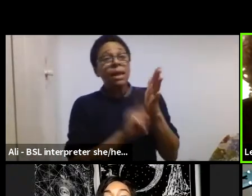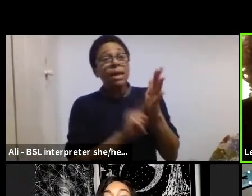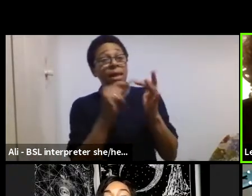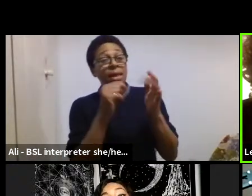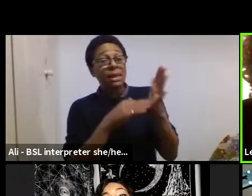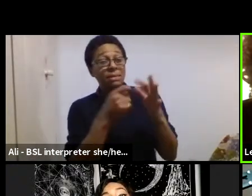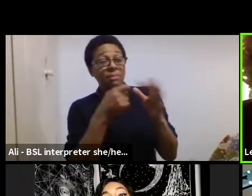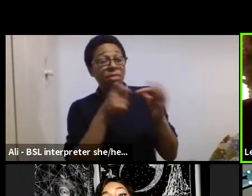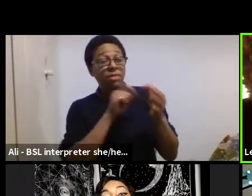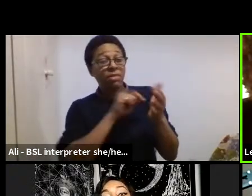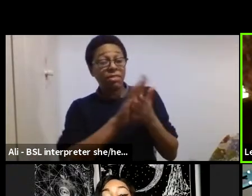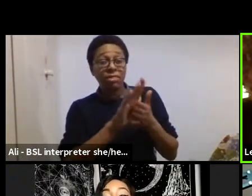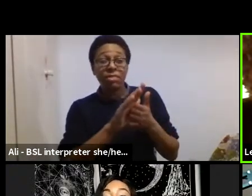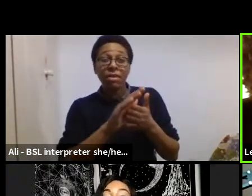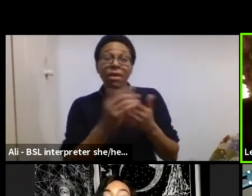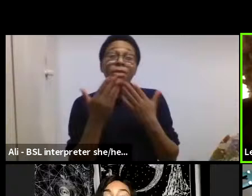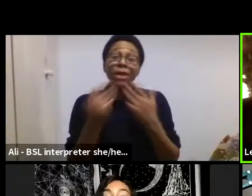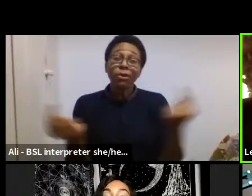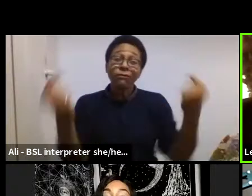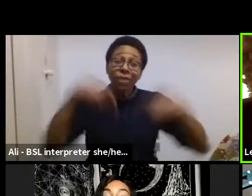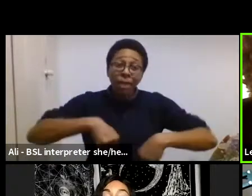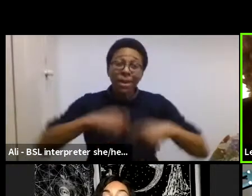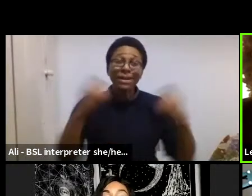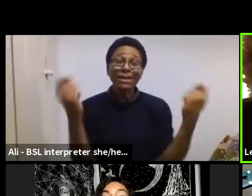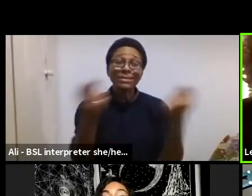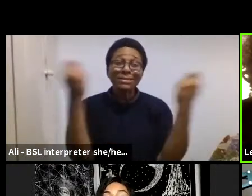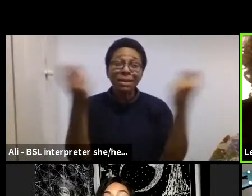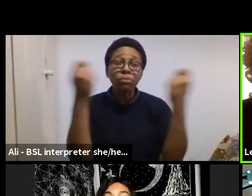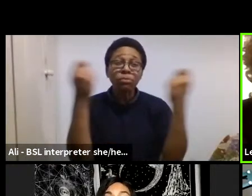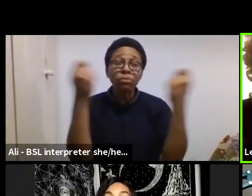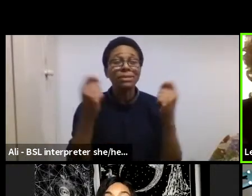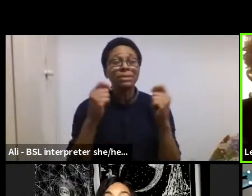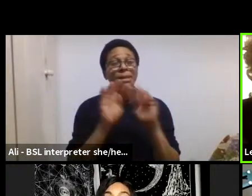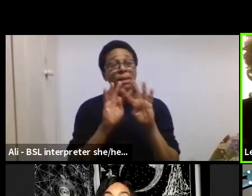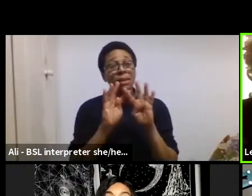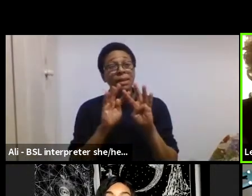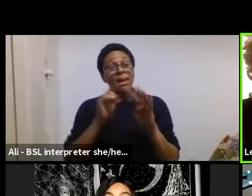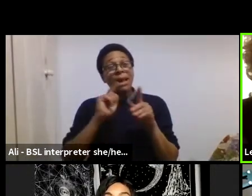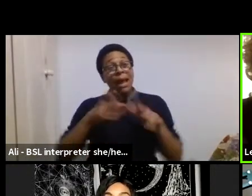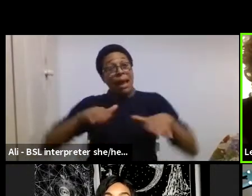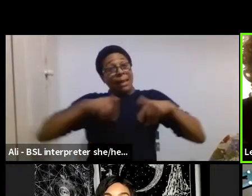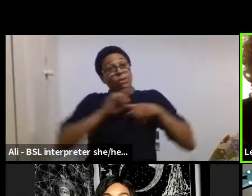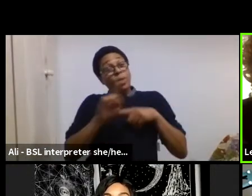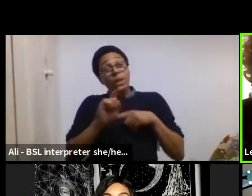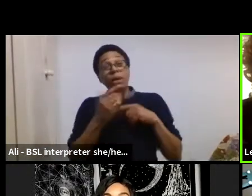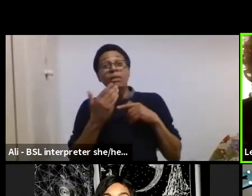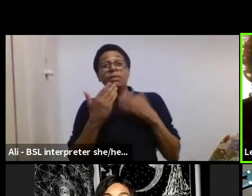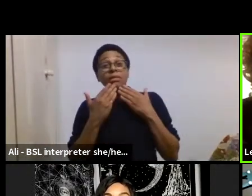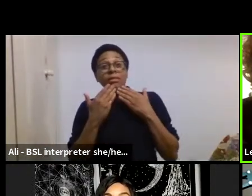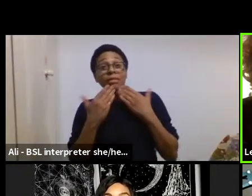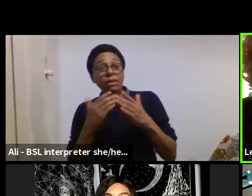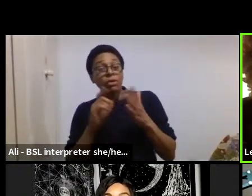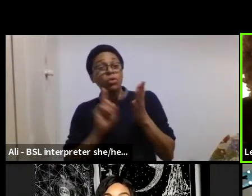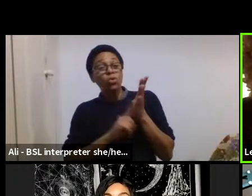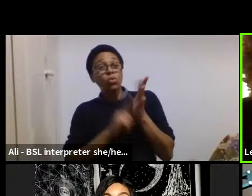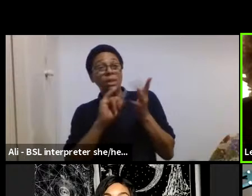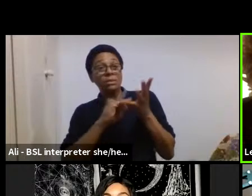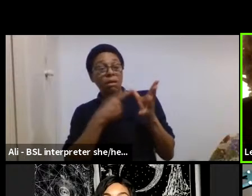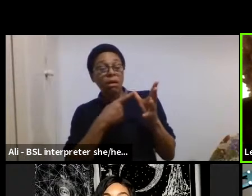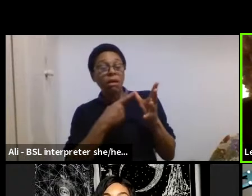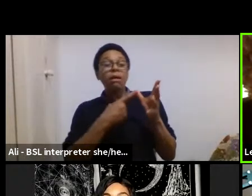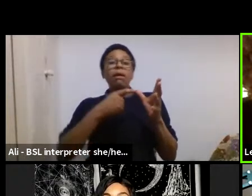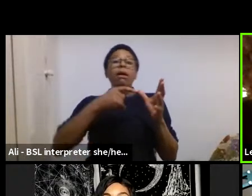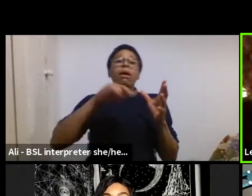Ace Week together. And thank you so much to Ali and Lisa as our BSL interpreters, and Oliver as our audio describer, and